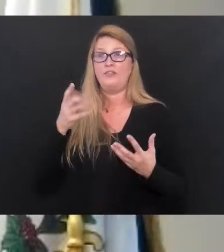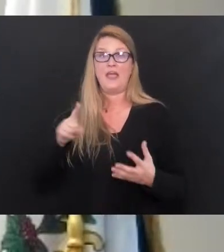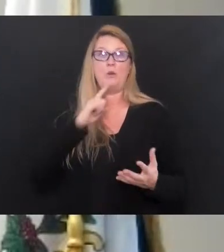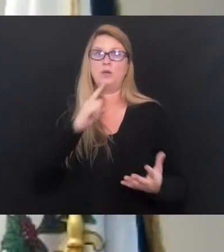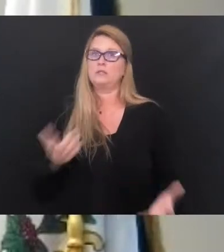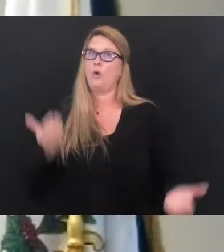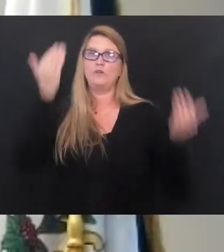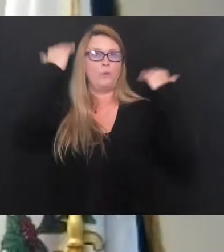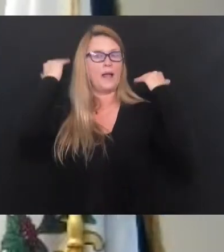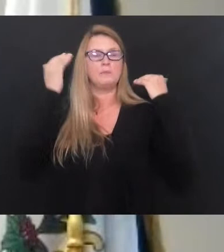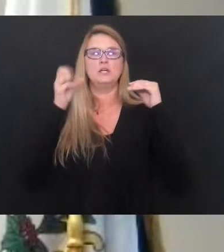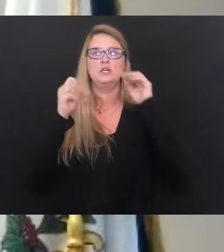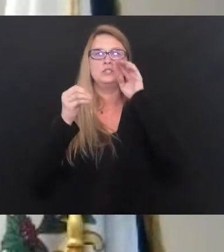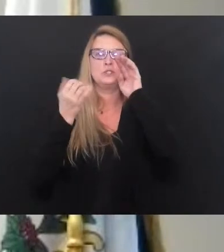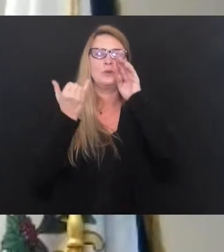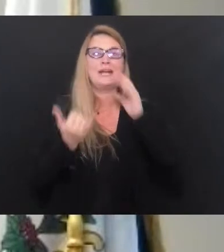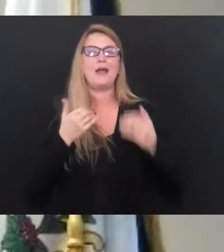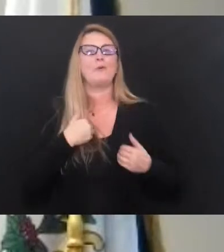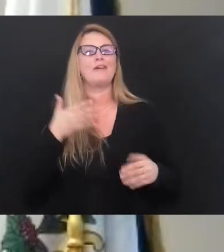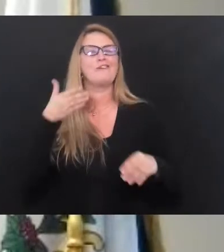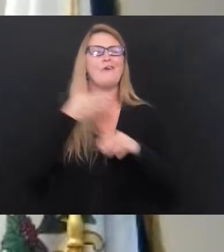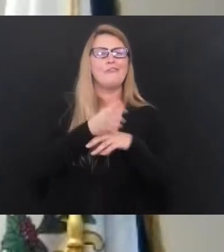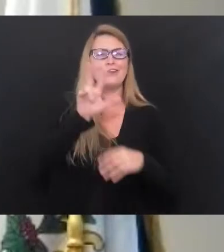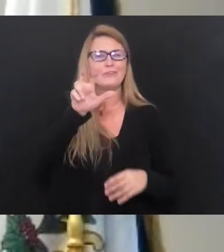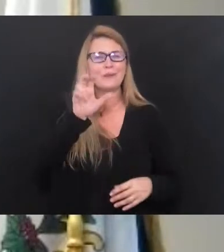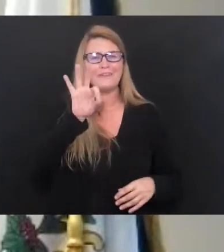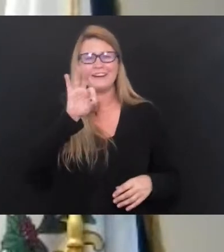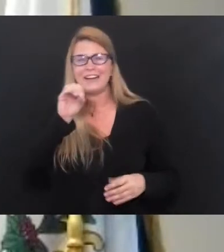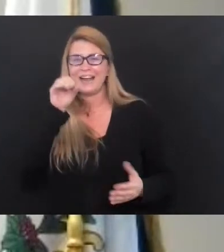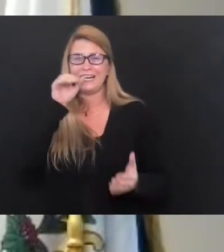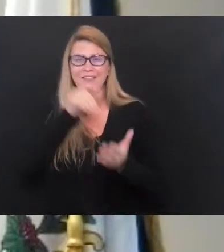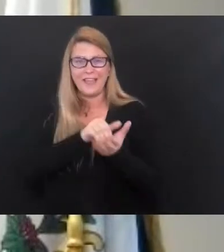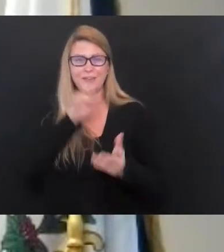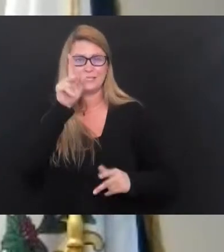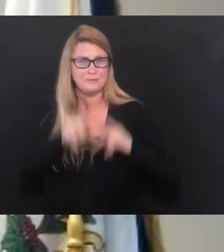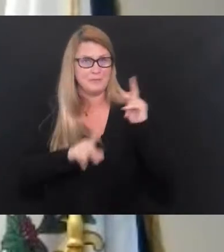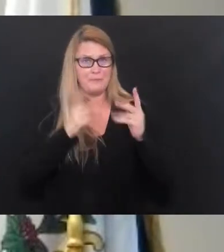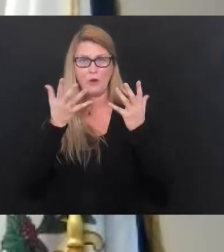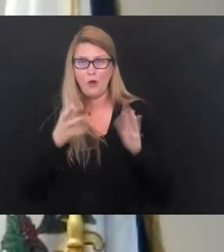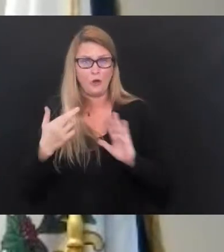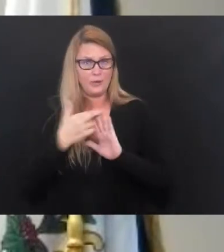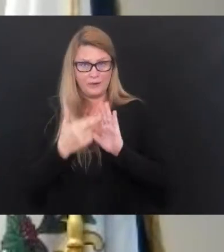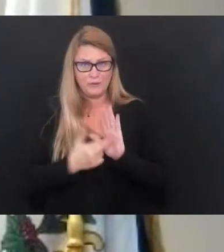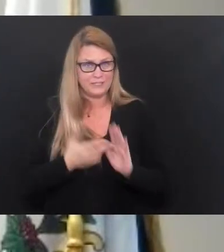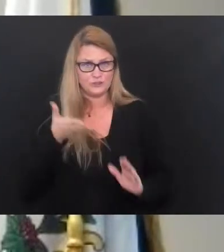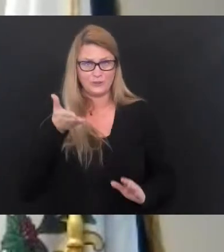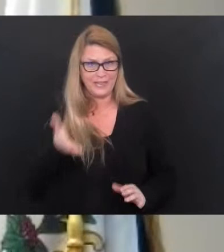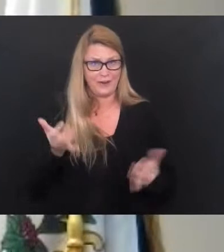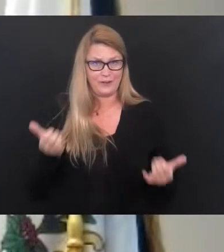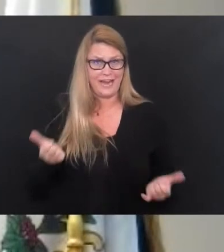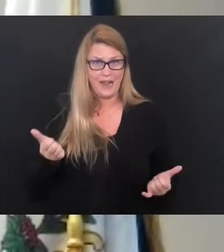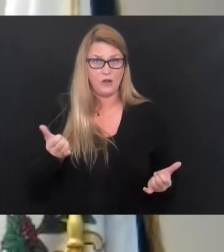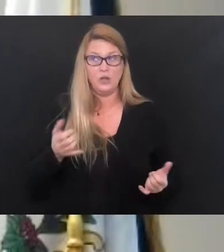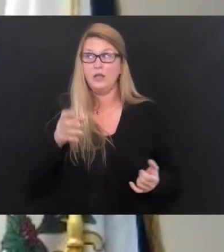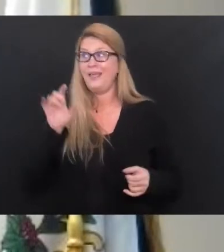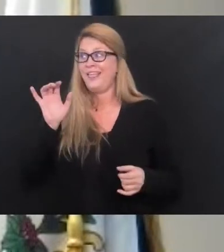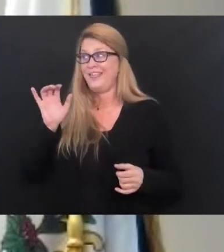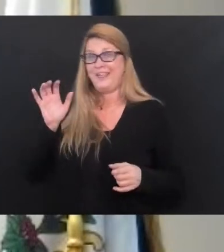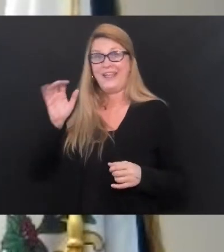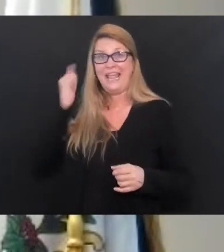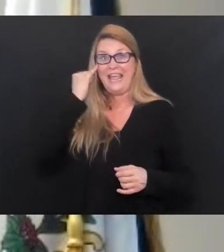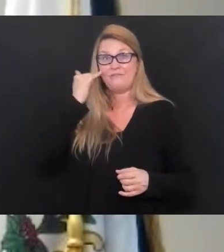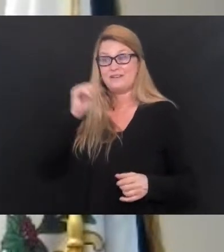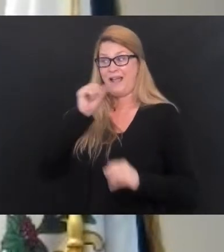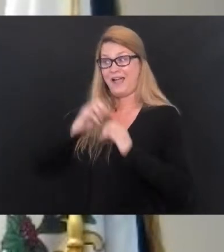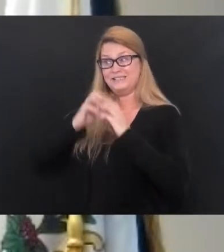And we now have over 390,000 individuals who have registered in the system who would have been calling folks